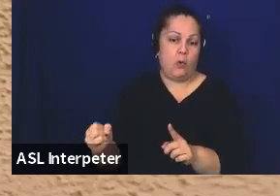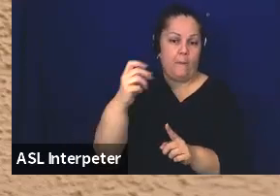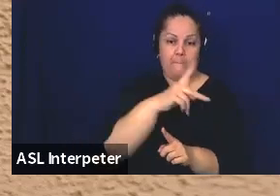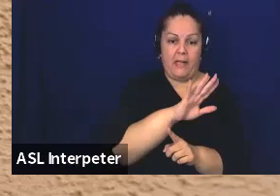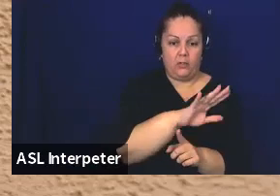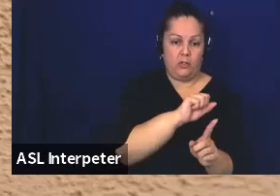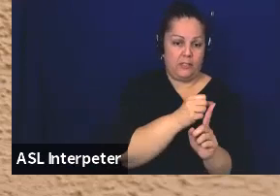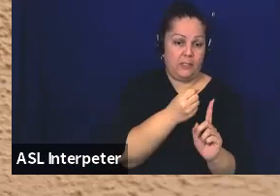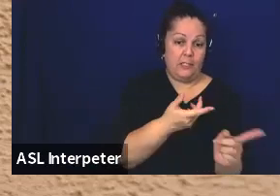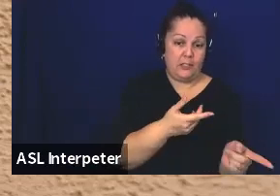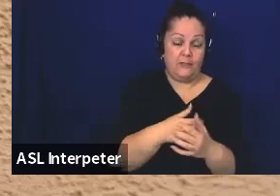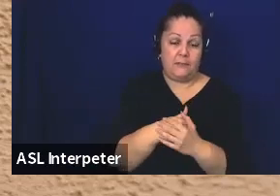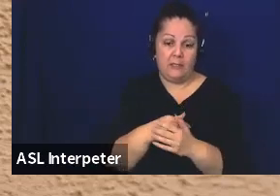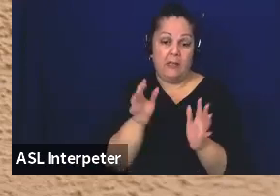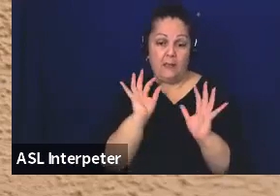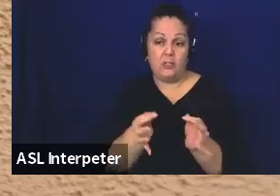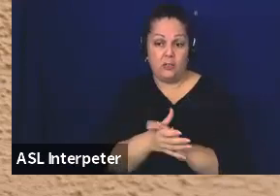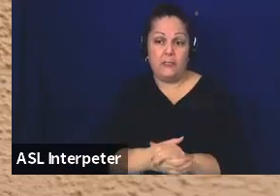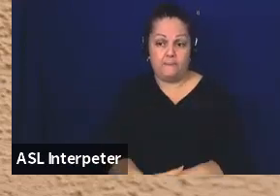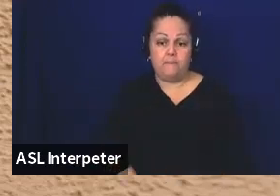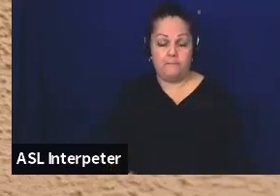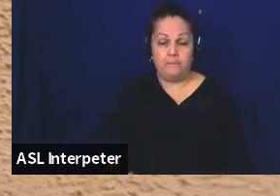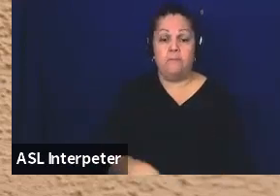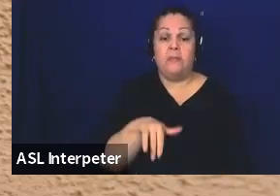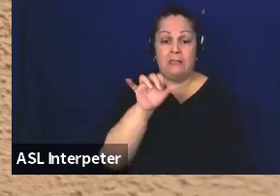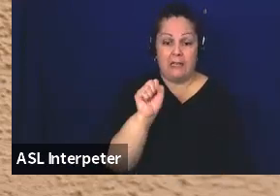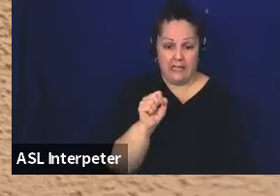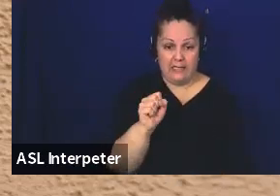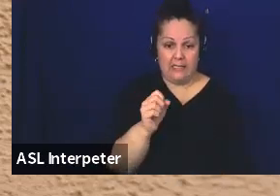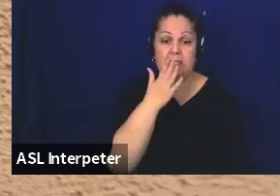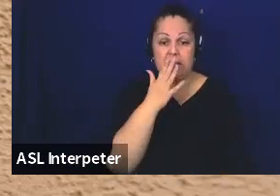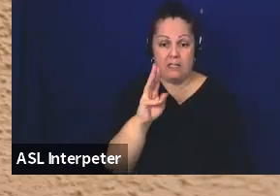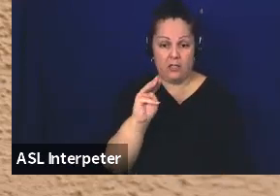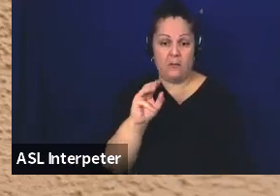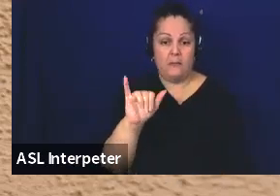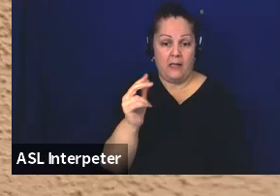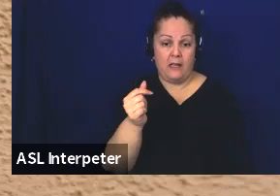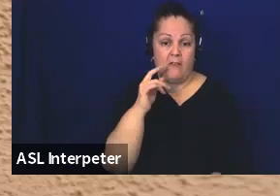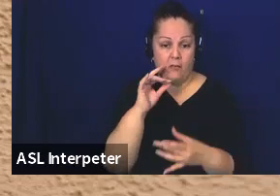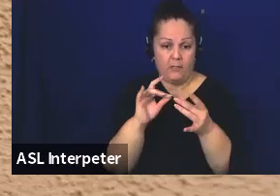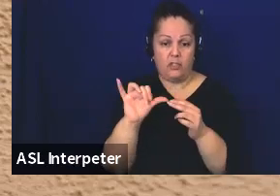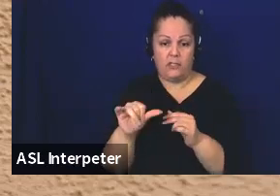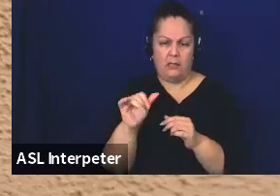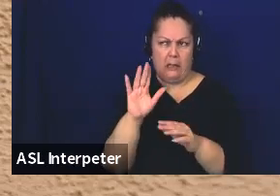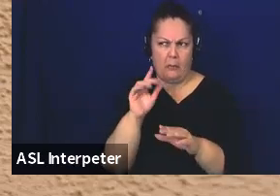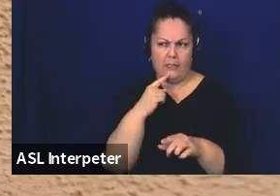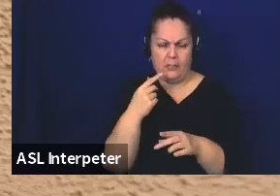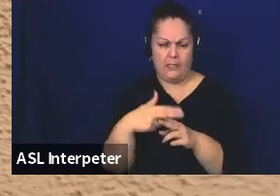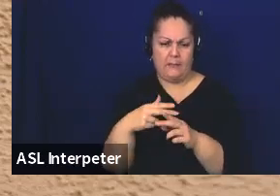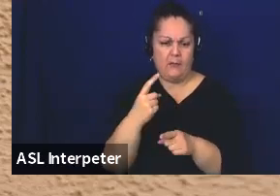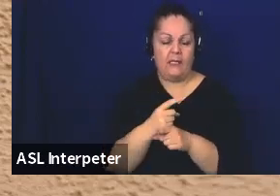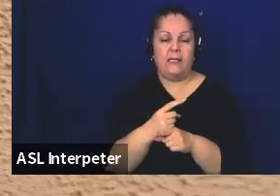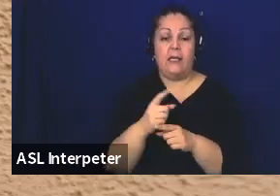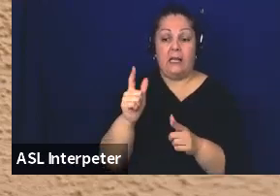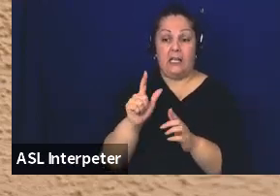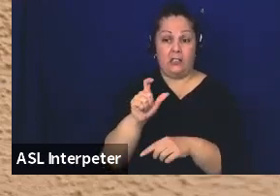your situation? Absolutely. Yes. Thank you, Maya, for pointing that out. I hope I said your name right. Is law